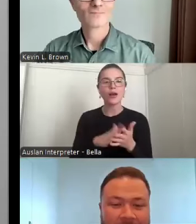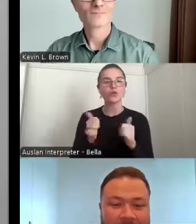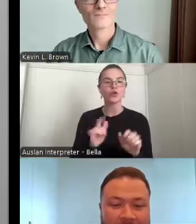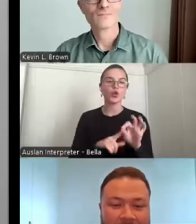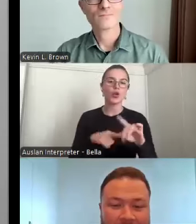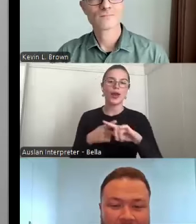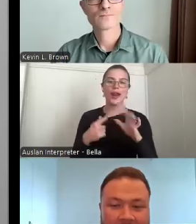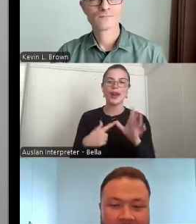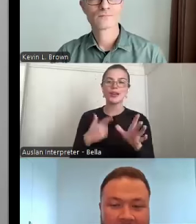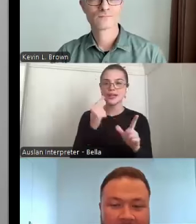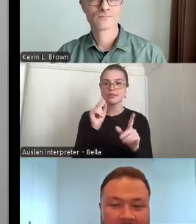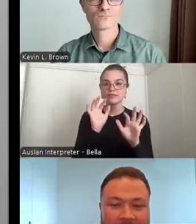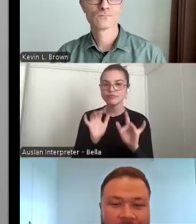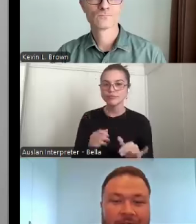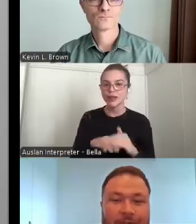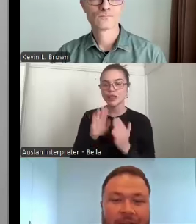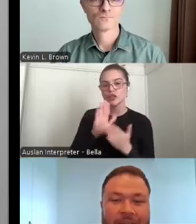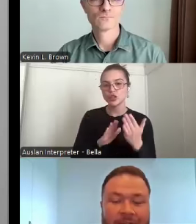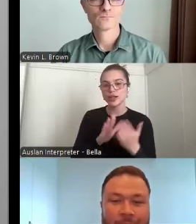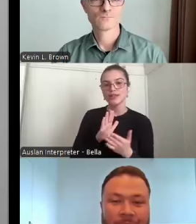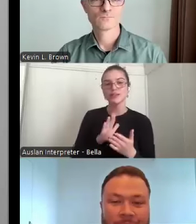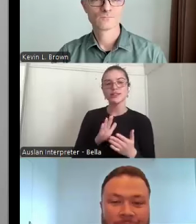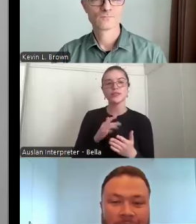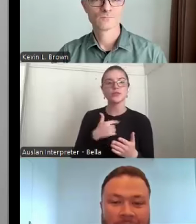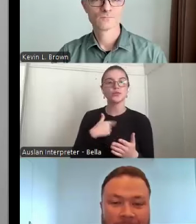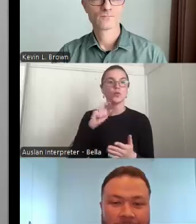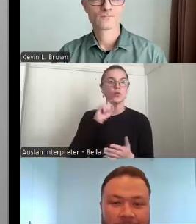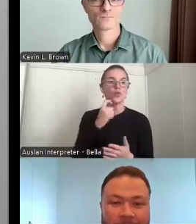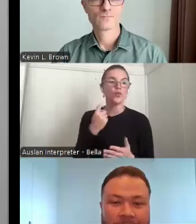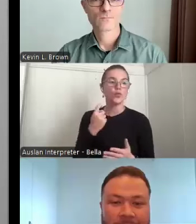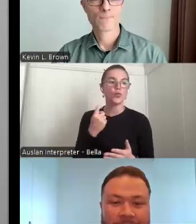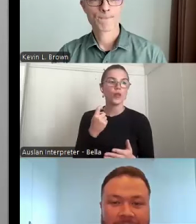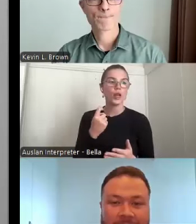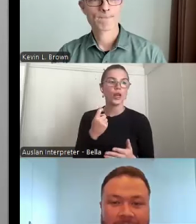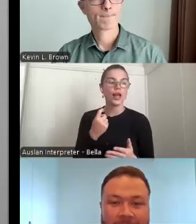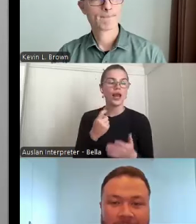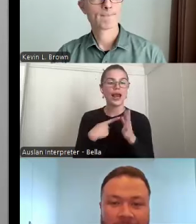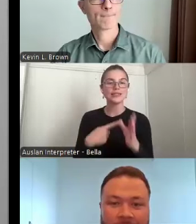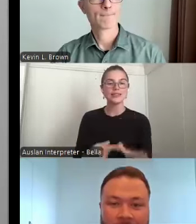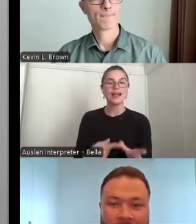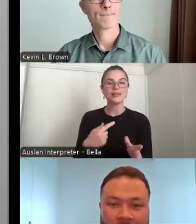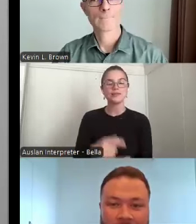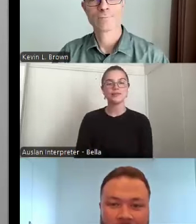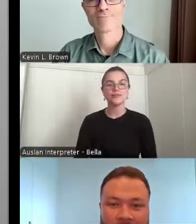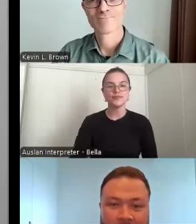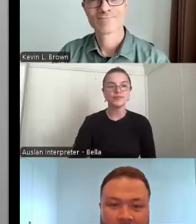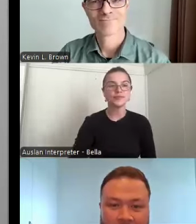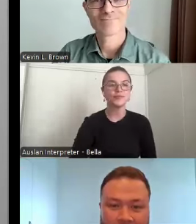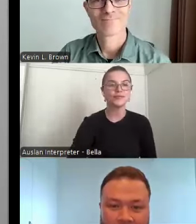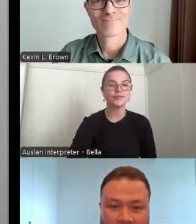them into the chat, and we will do our best to answer them.